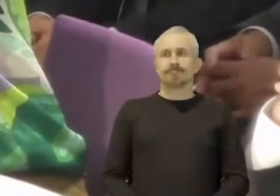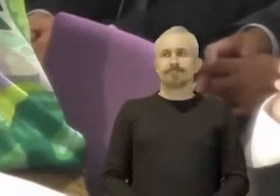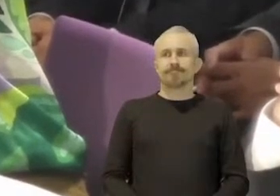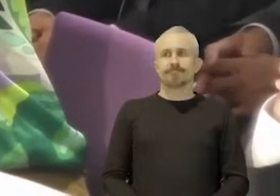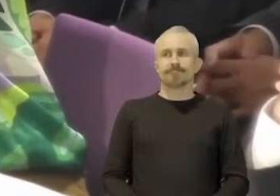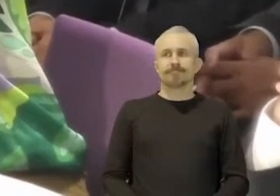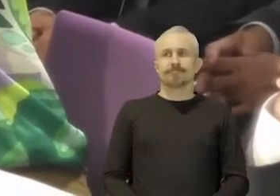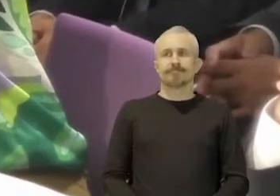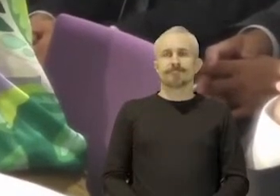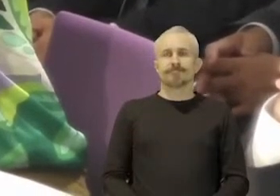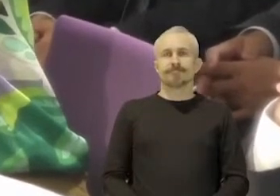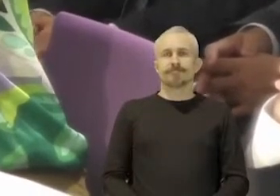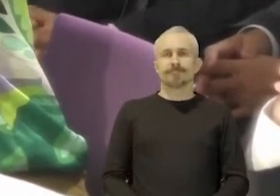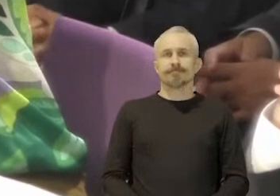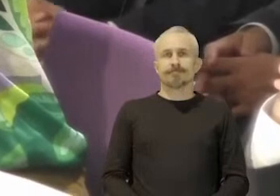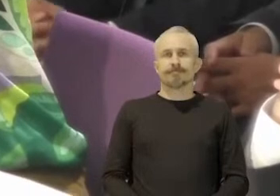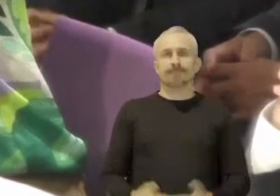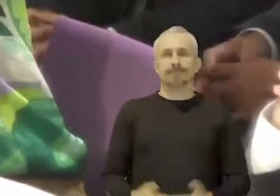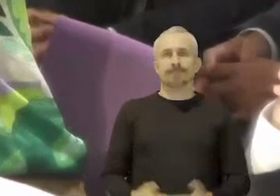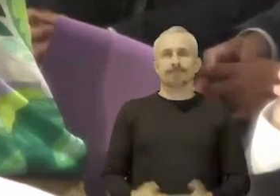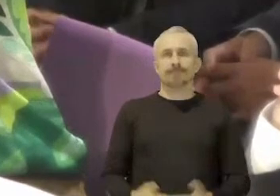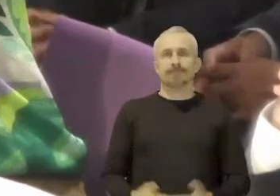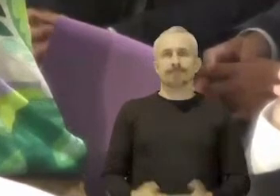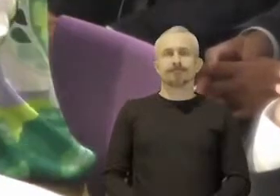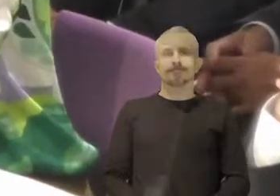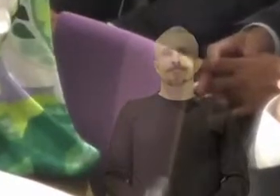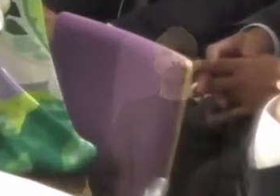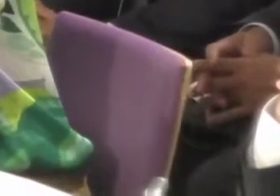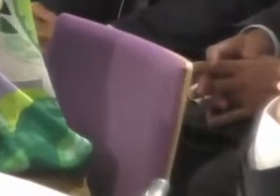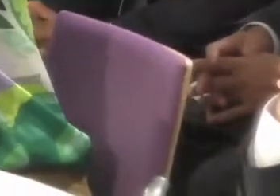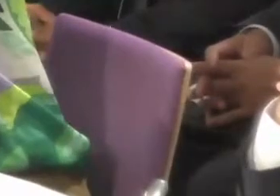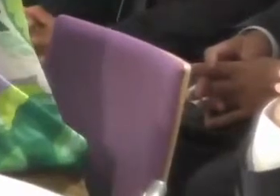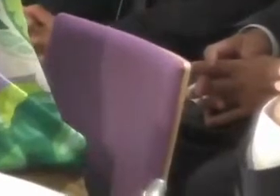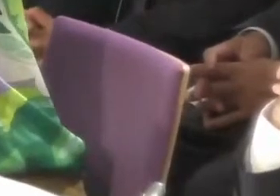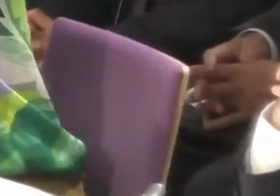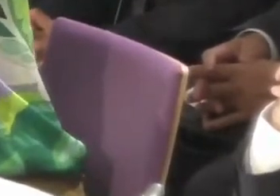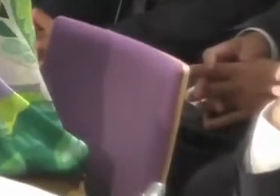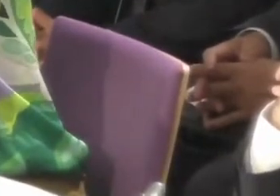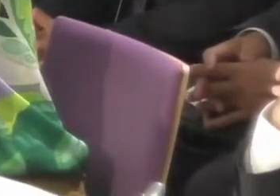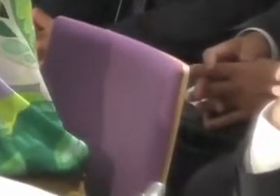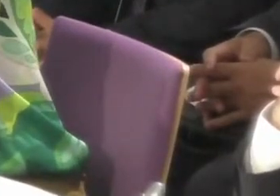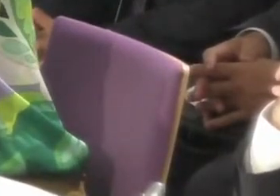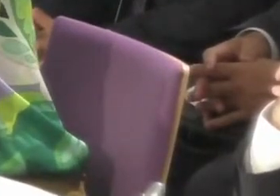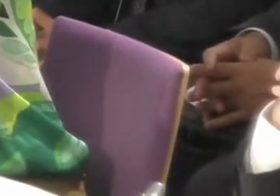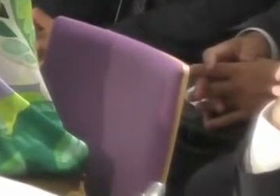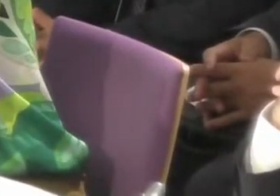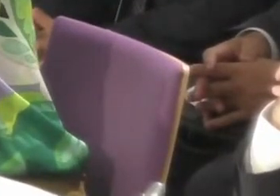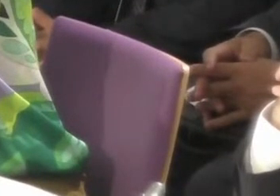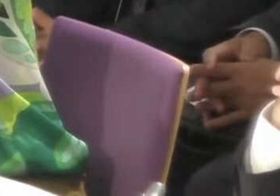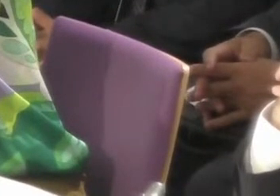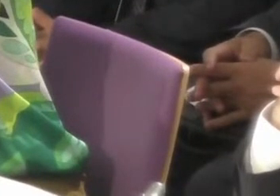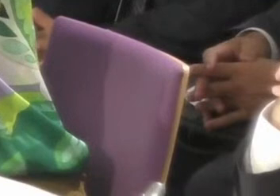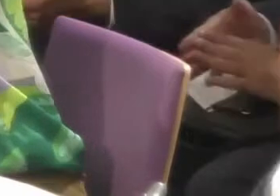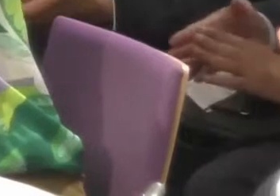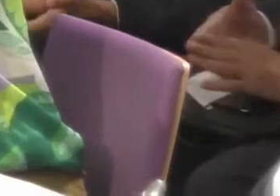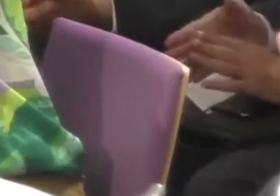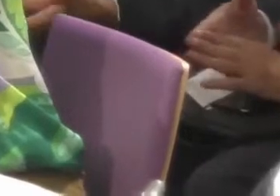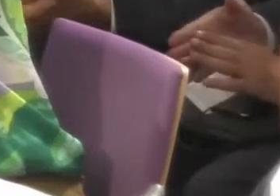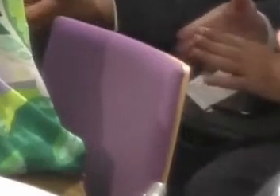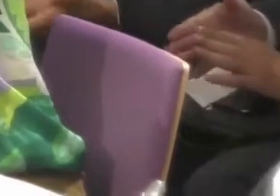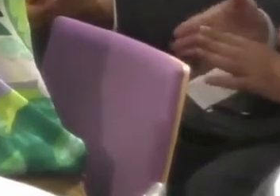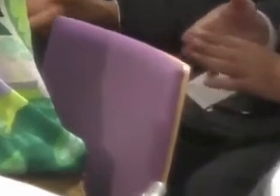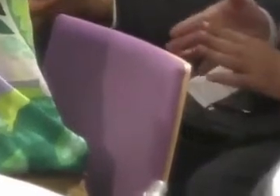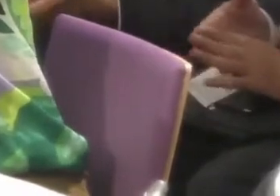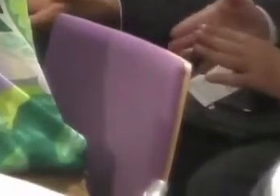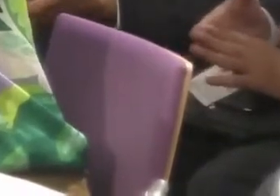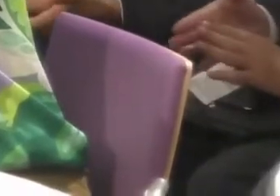Shukran jazilan. Sorry for getting more time. No problem. Sorry for taking more